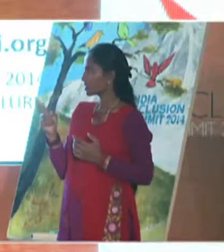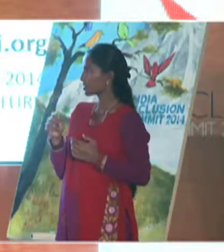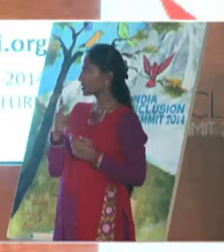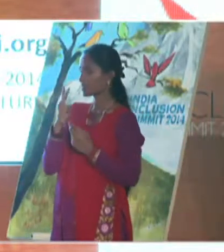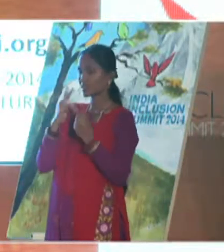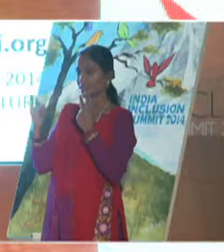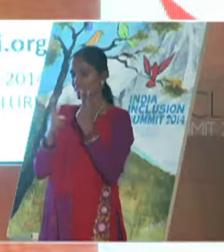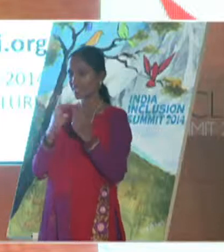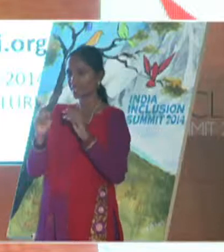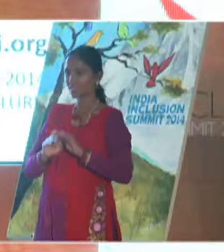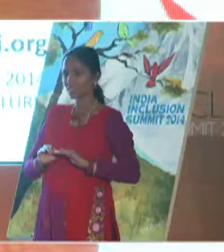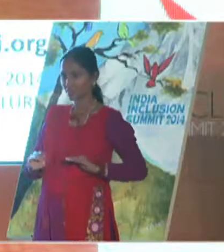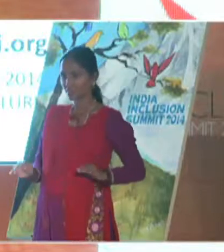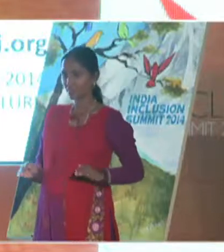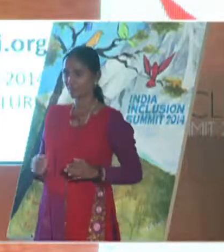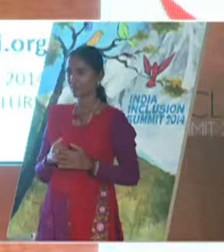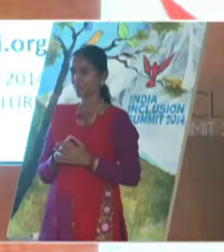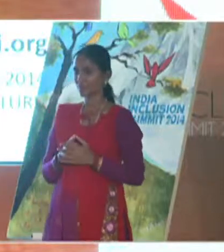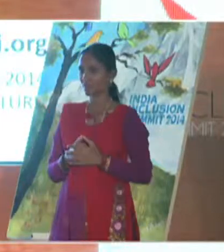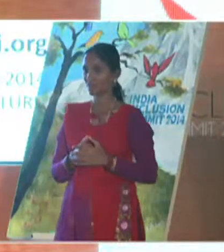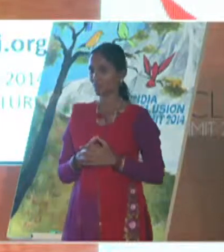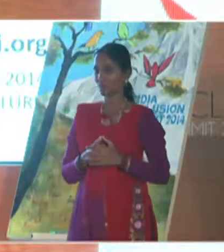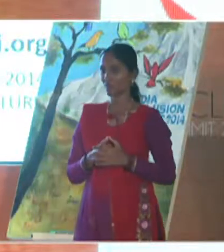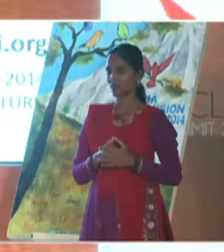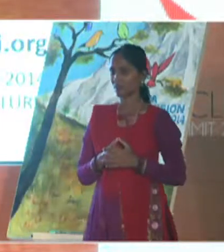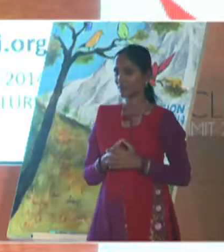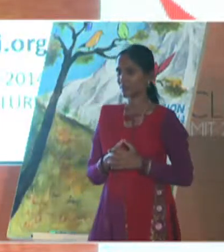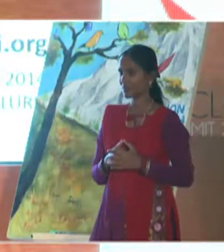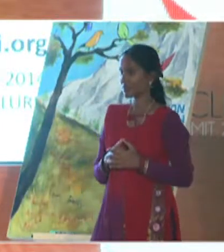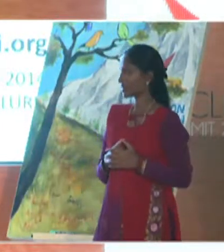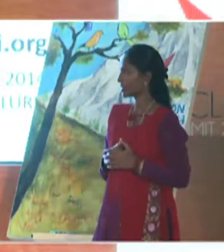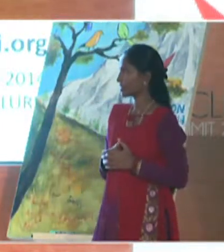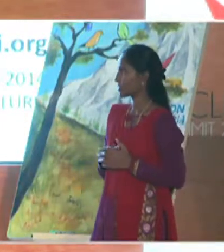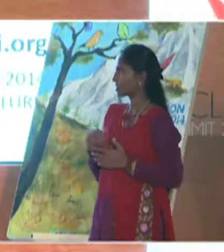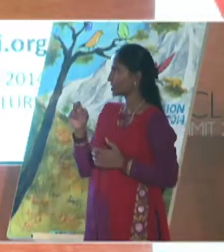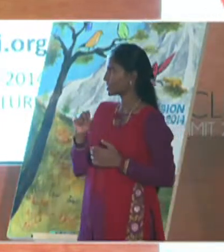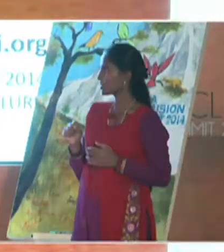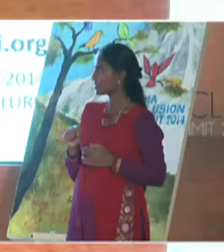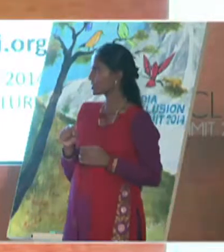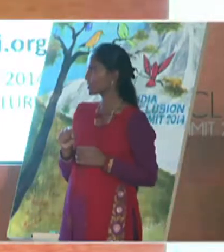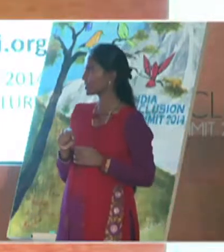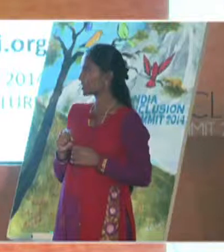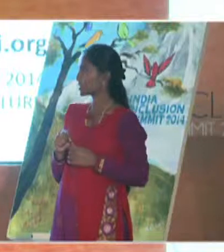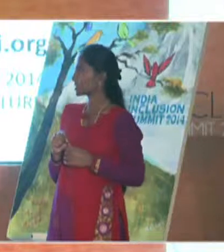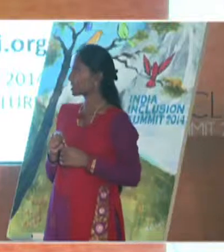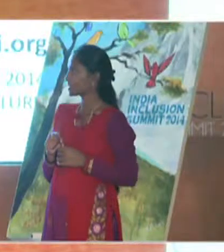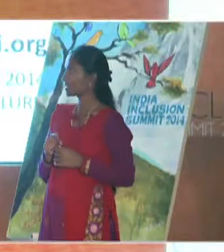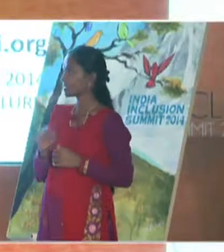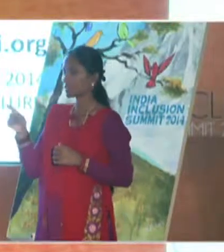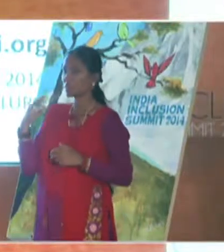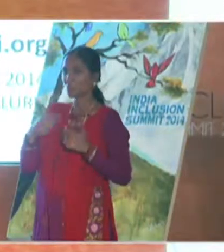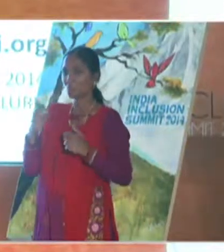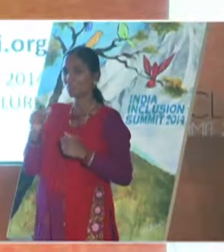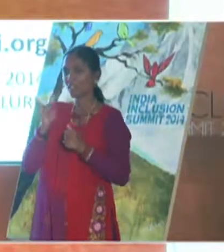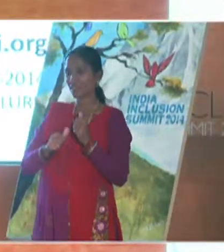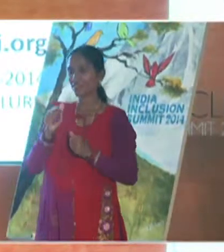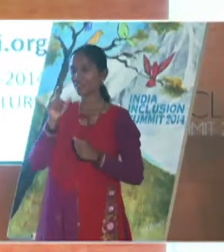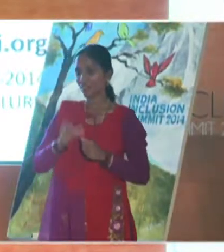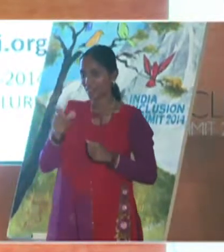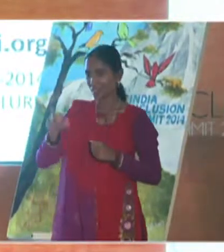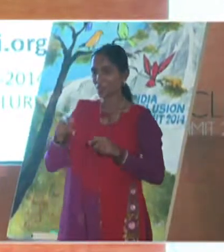at her ability and not the disability. So Sabriye at some point, and this is a problem that everybody faces